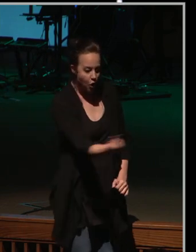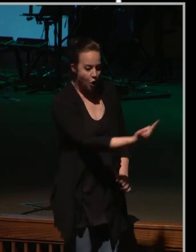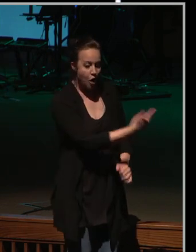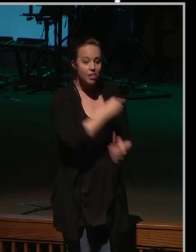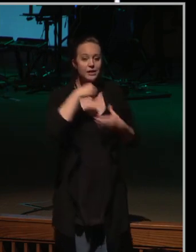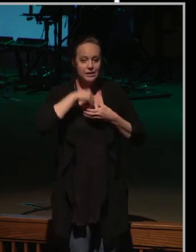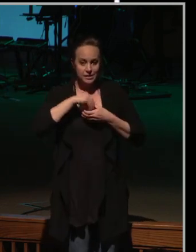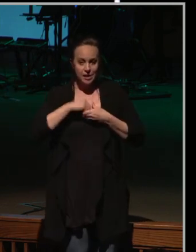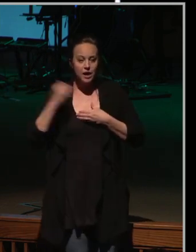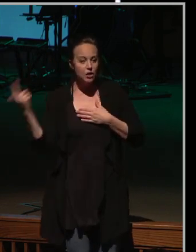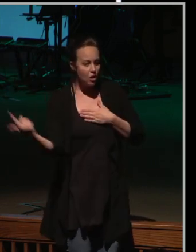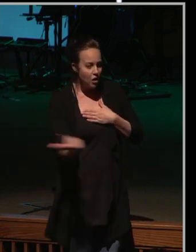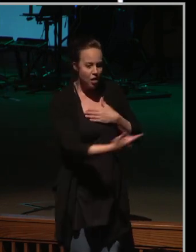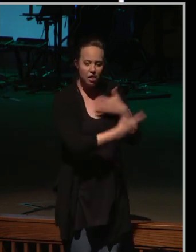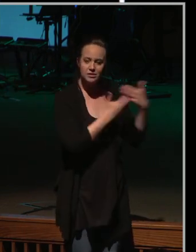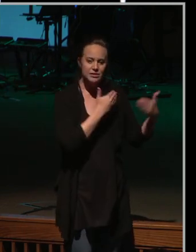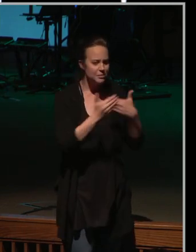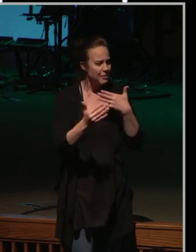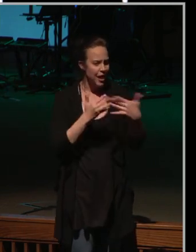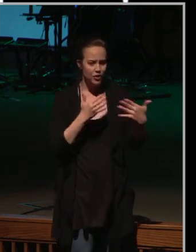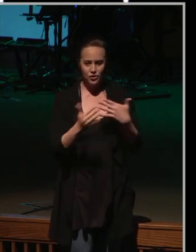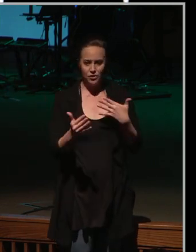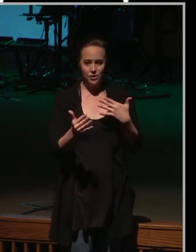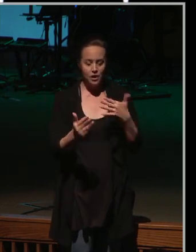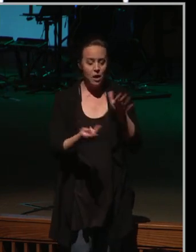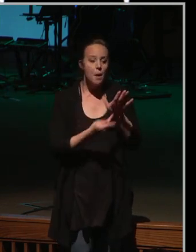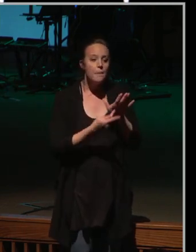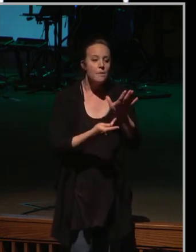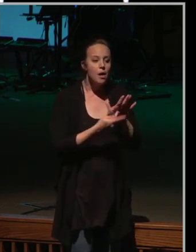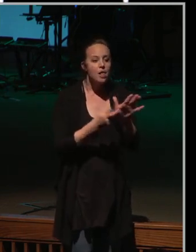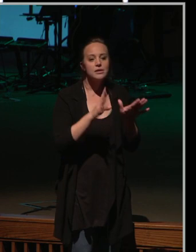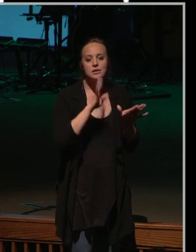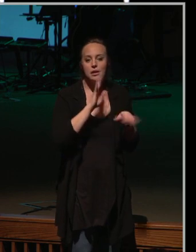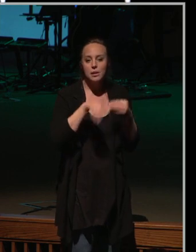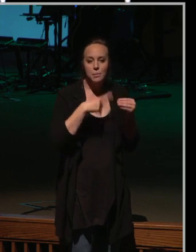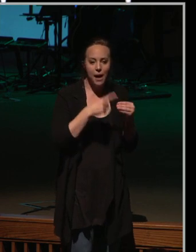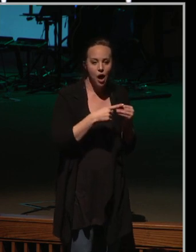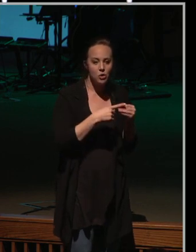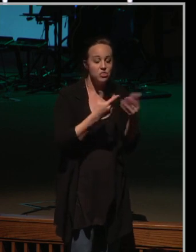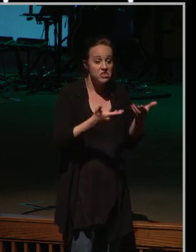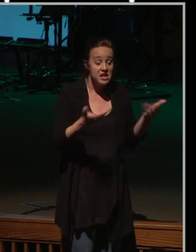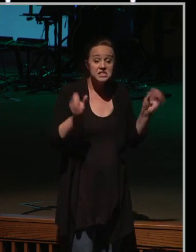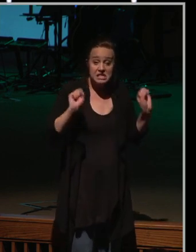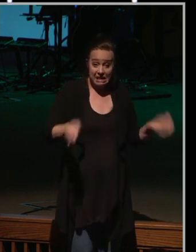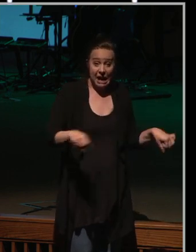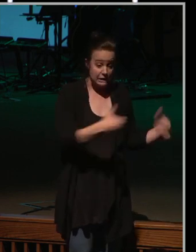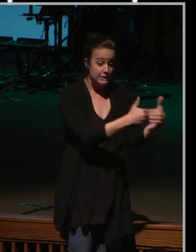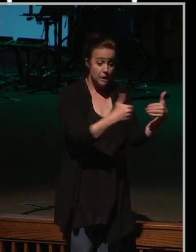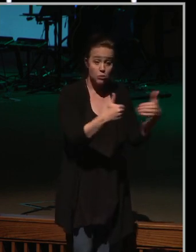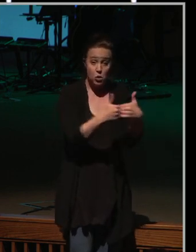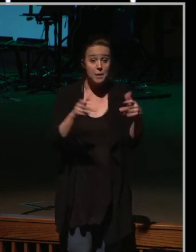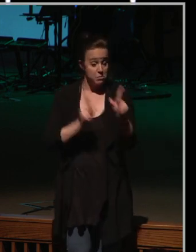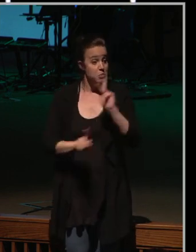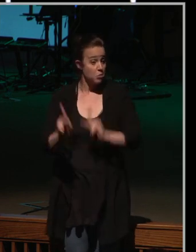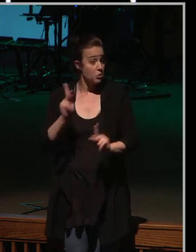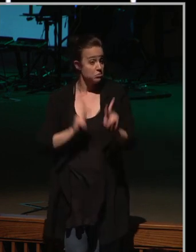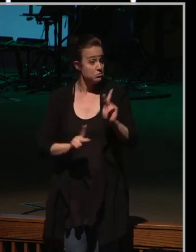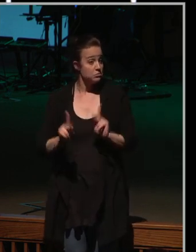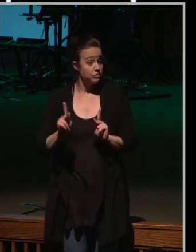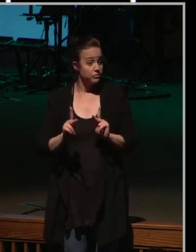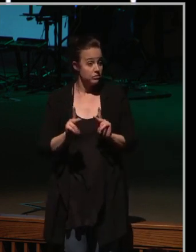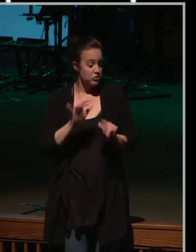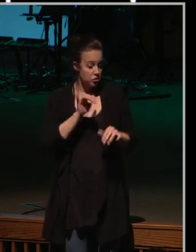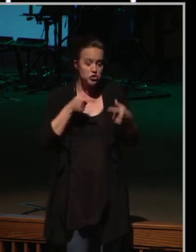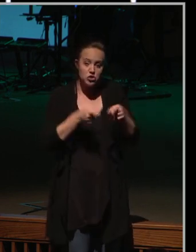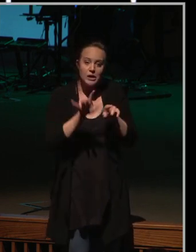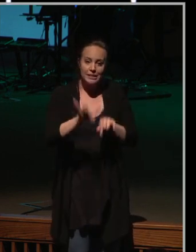Paul talks about some of the things that were dividing the early church. I think it's some of the very same things that divide us today.